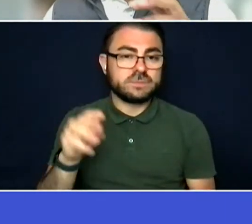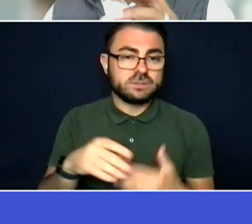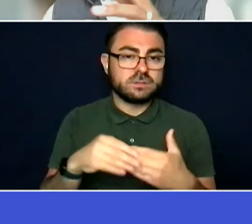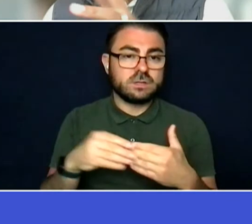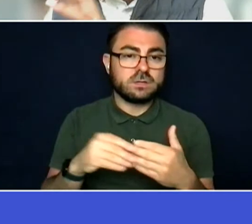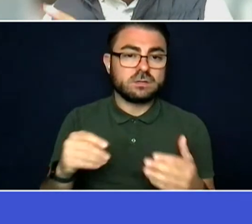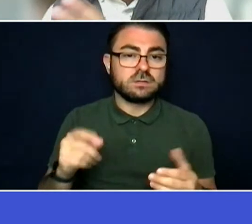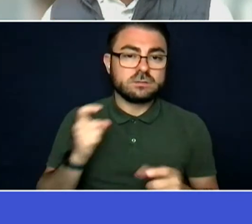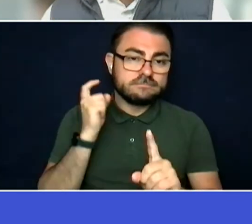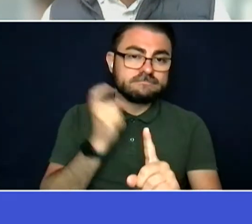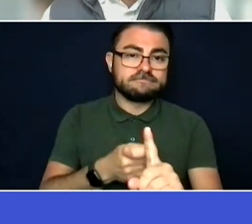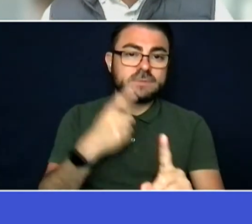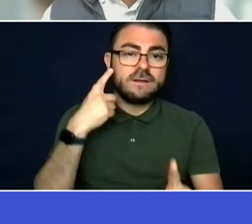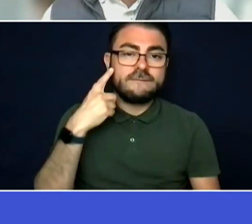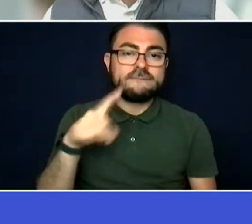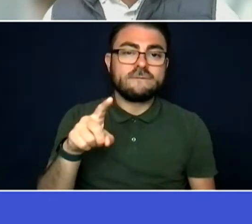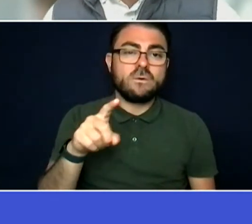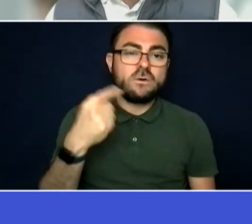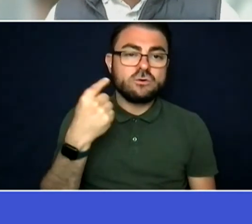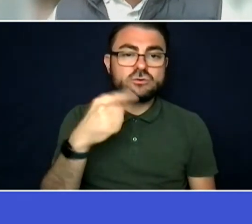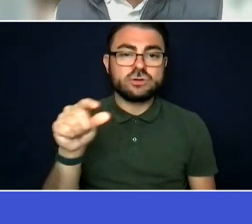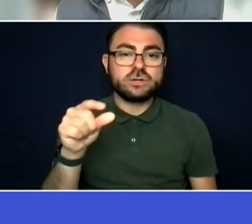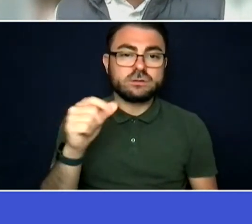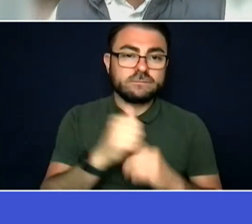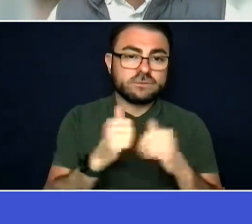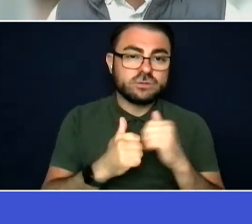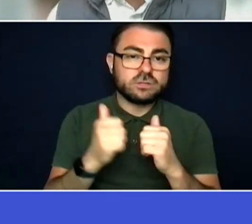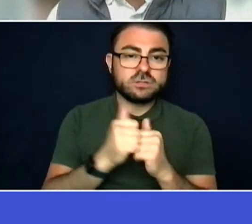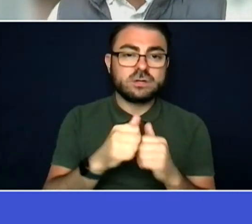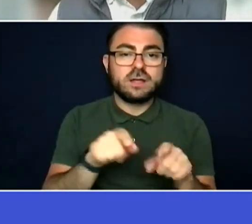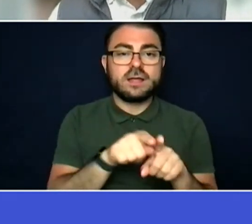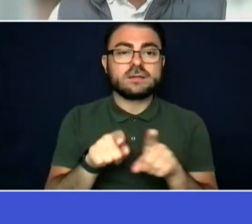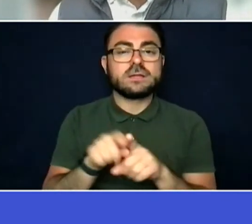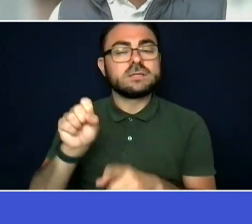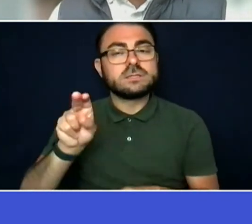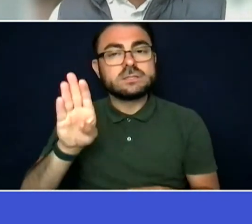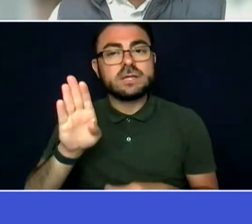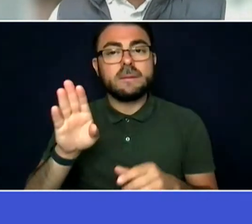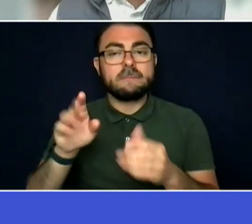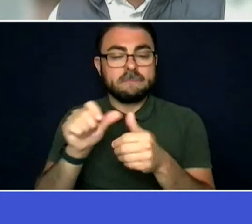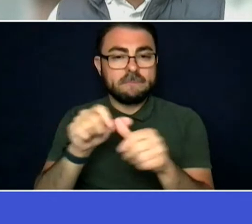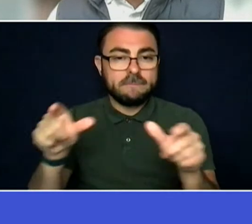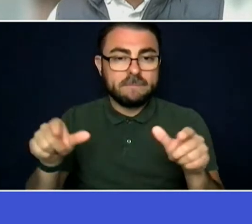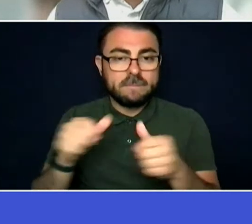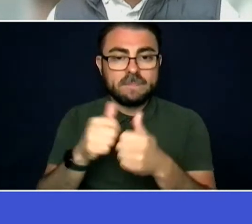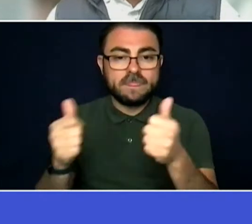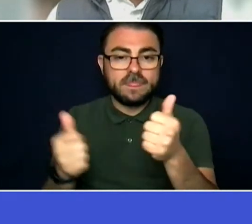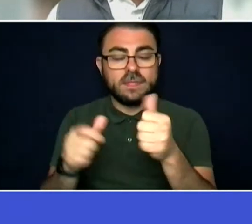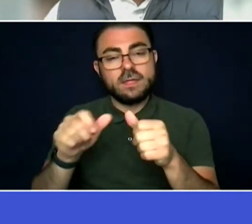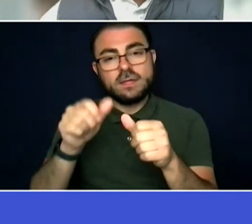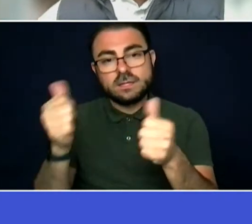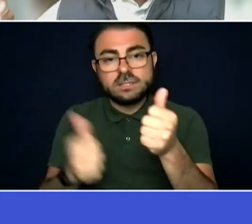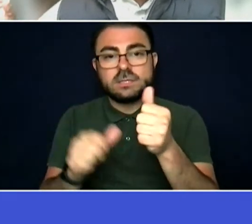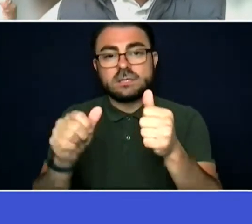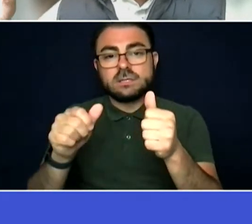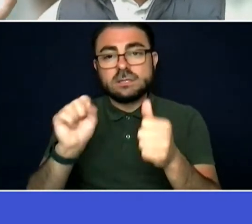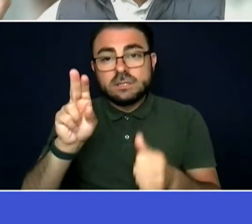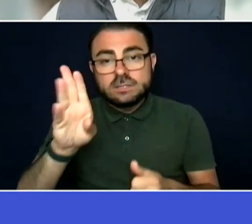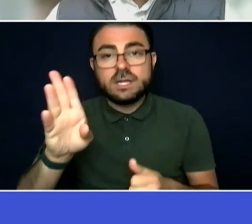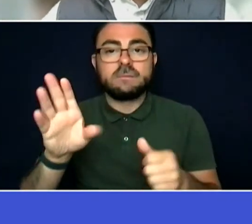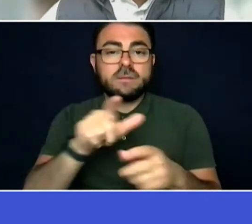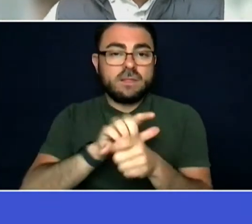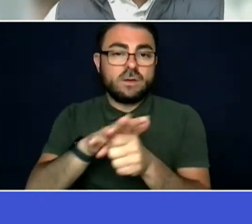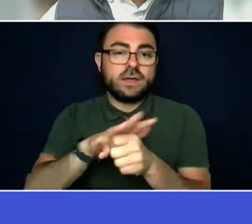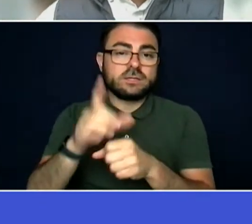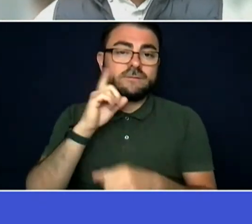green infrastructure as a sub-allocation of the 82nd Avenue Climate Infrastructure and Community Resilience Program, so that we can make sure